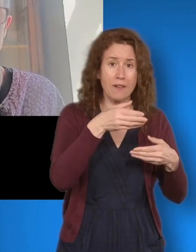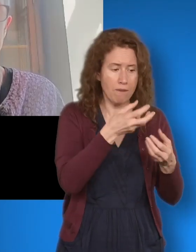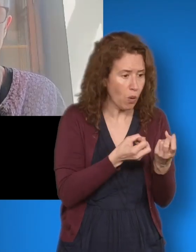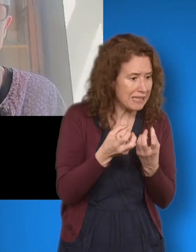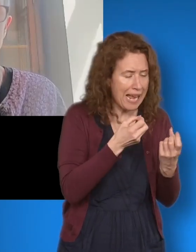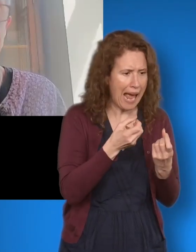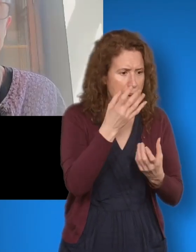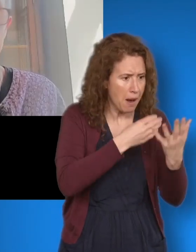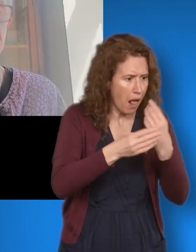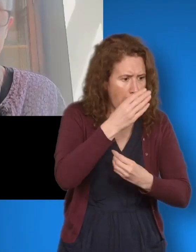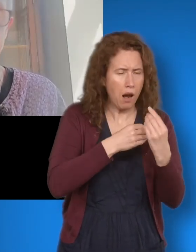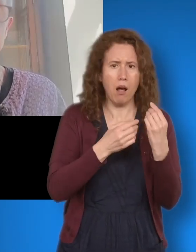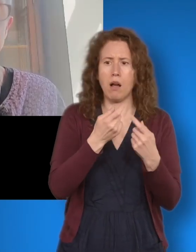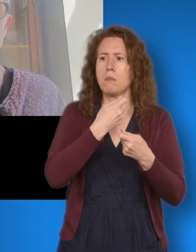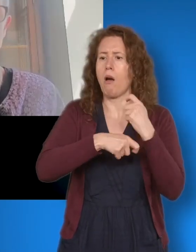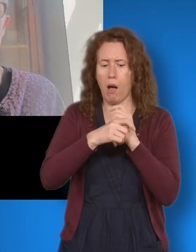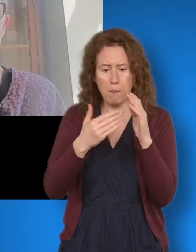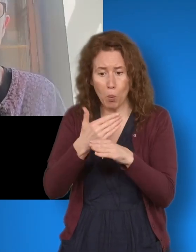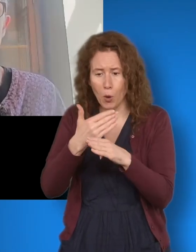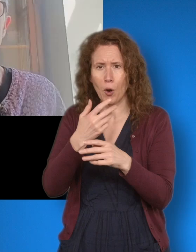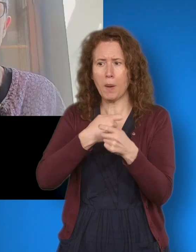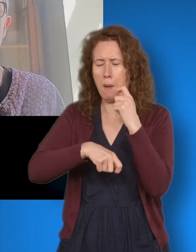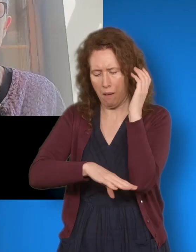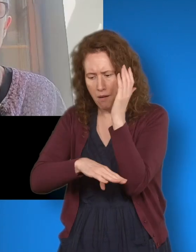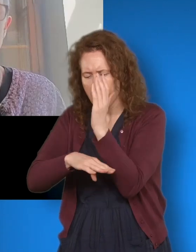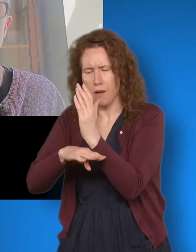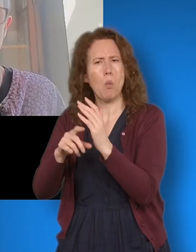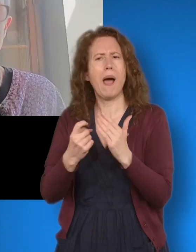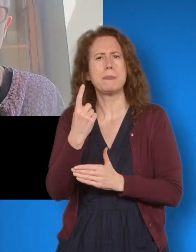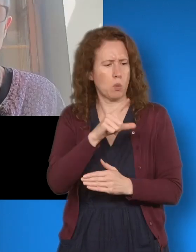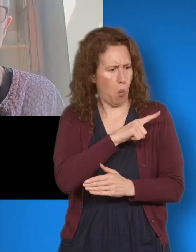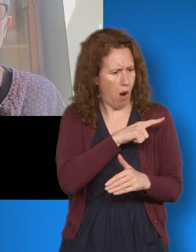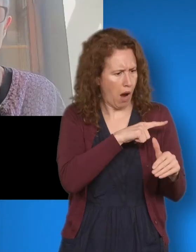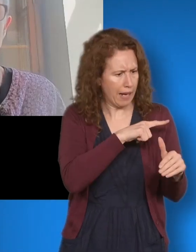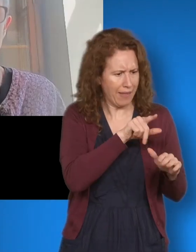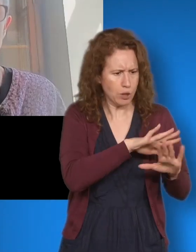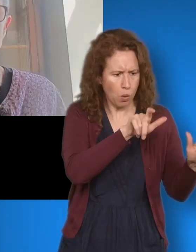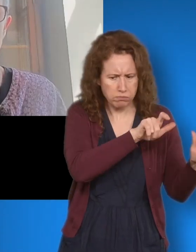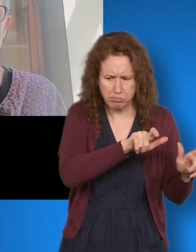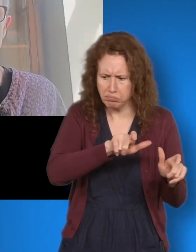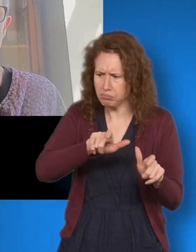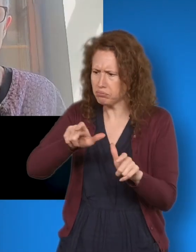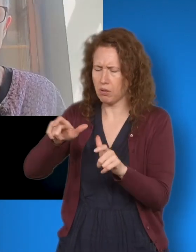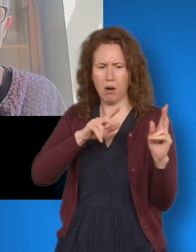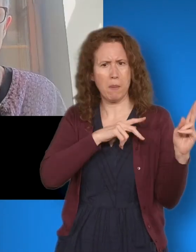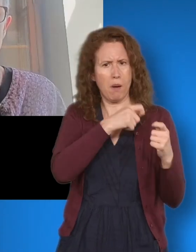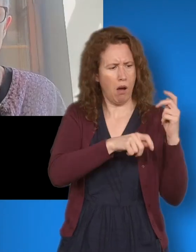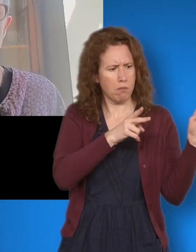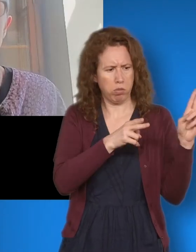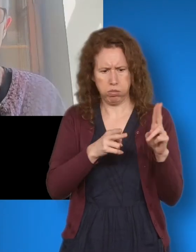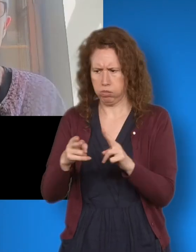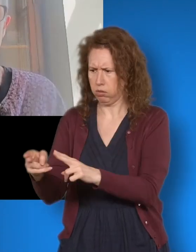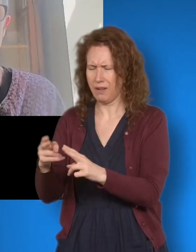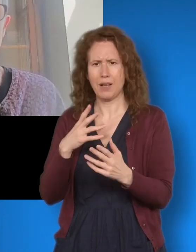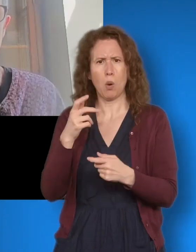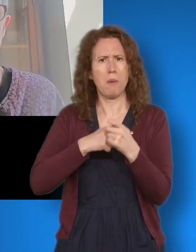happens through their career and all that. Why do we not get as many going into academia,